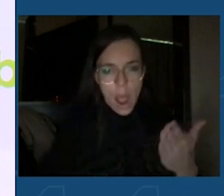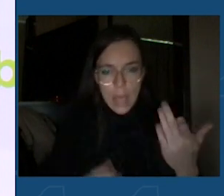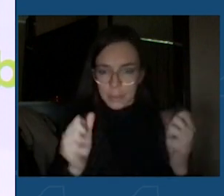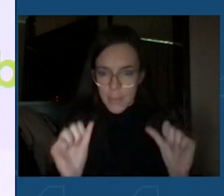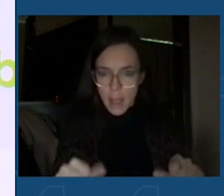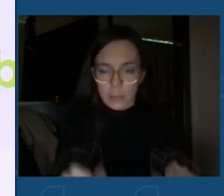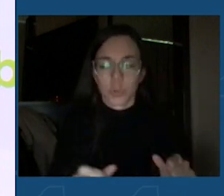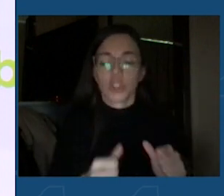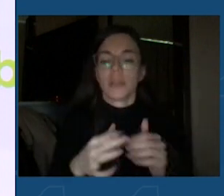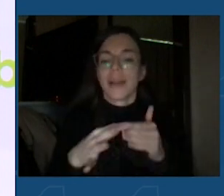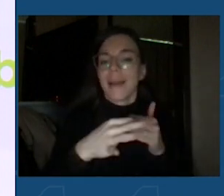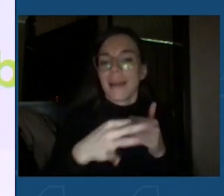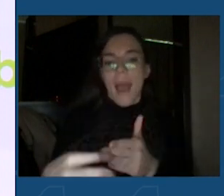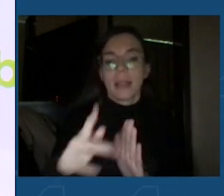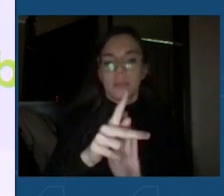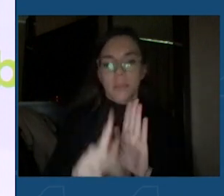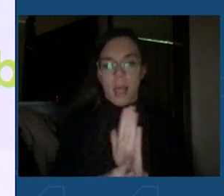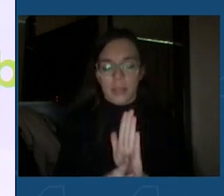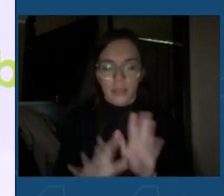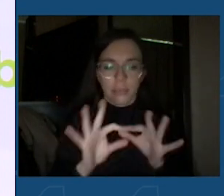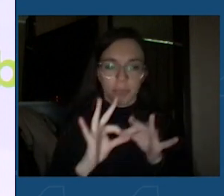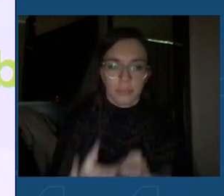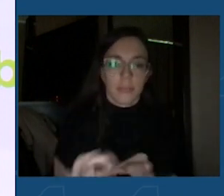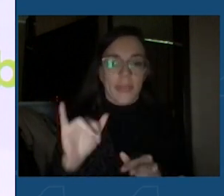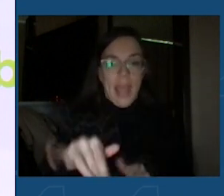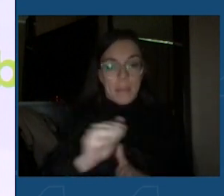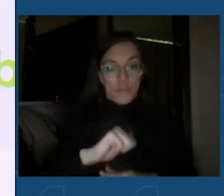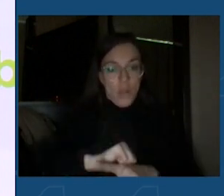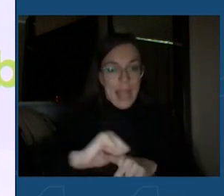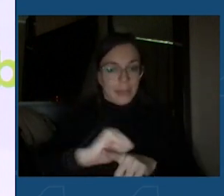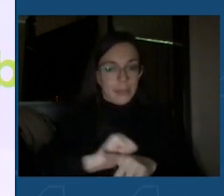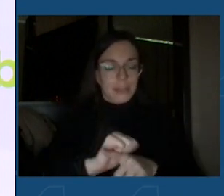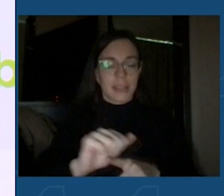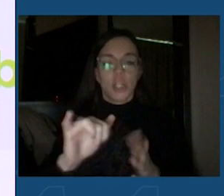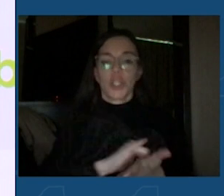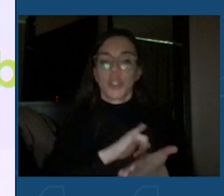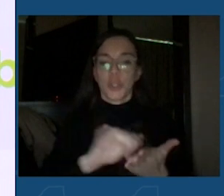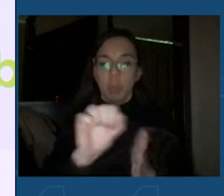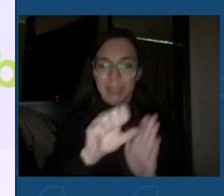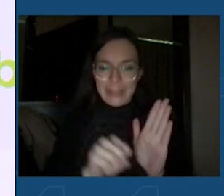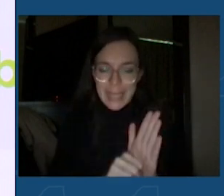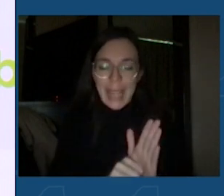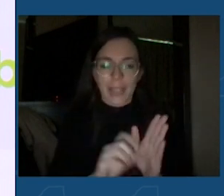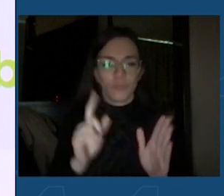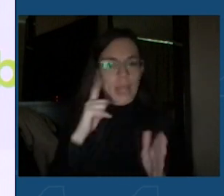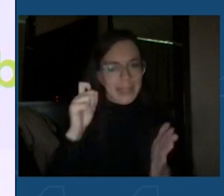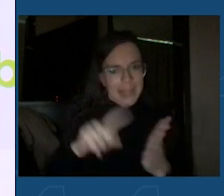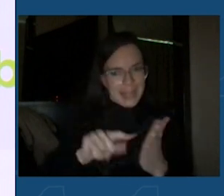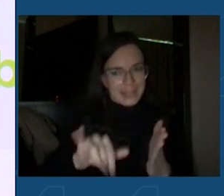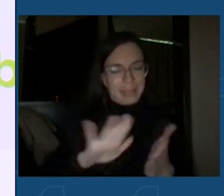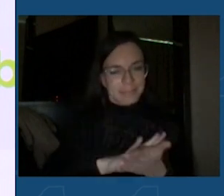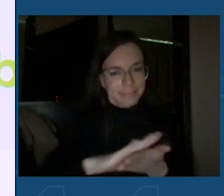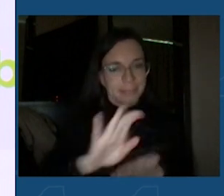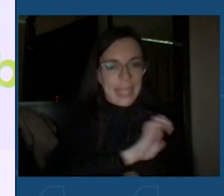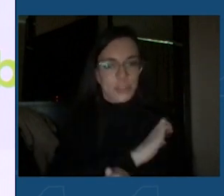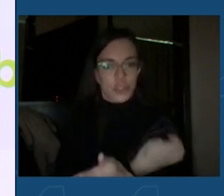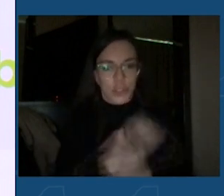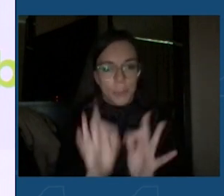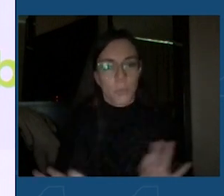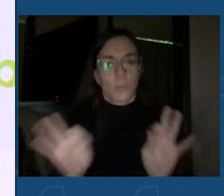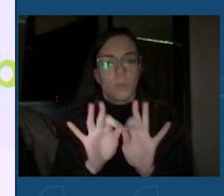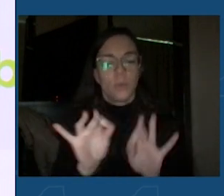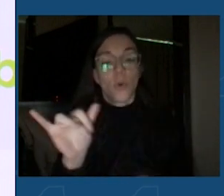practice. New York State recognizes that clean megawatts are important. That said, New York State also